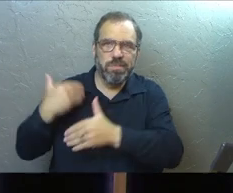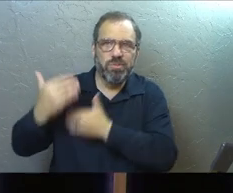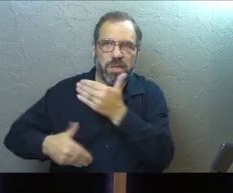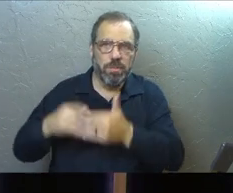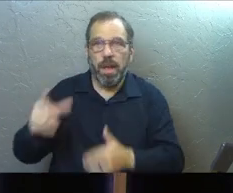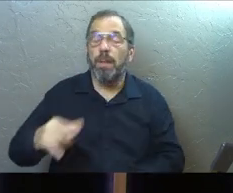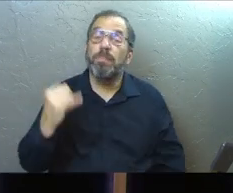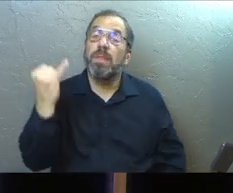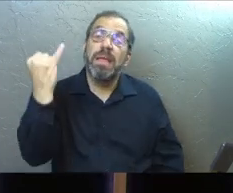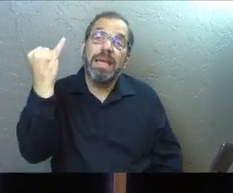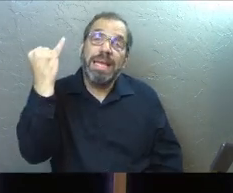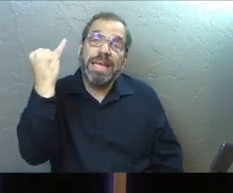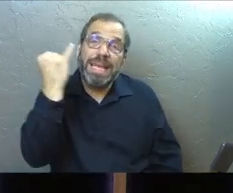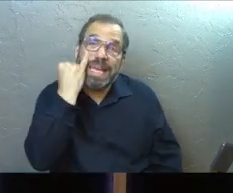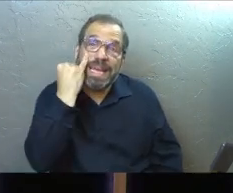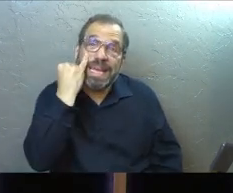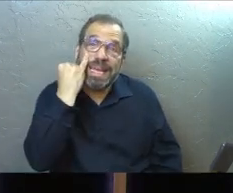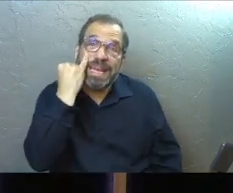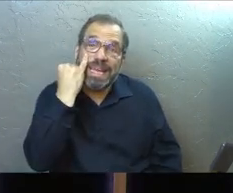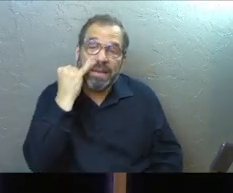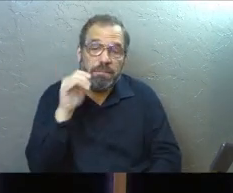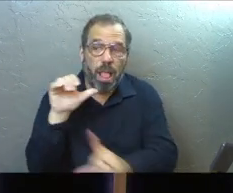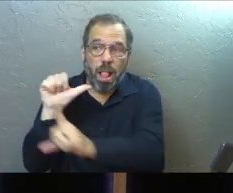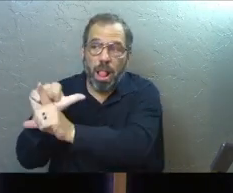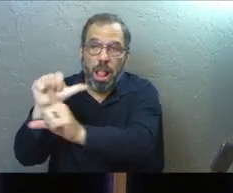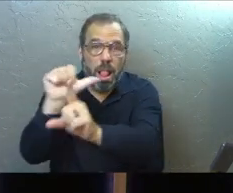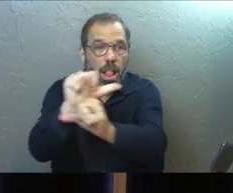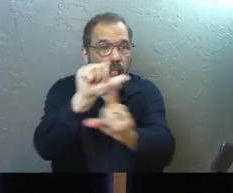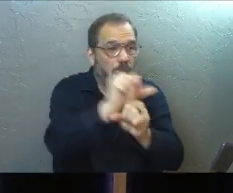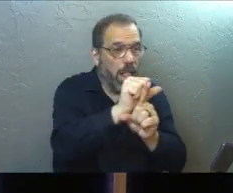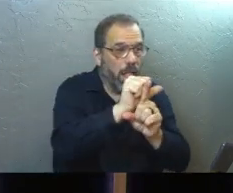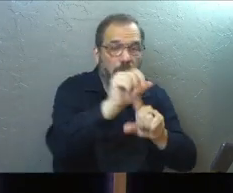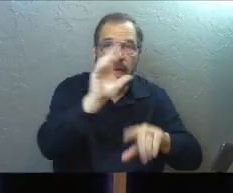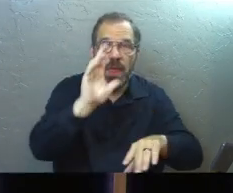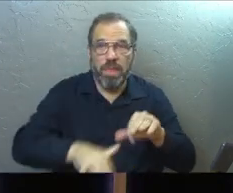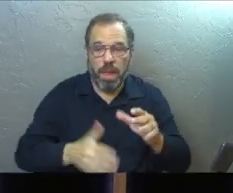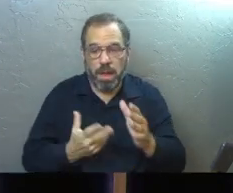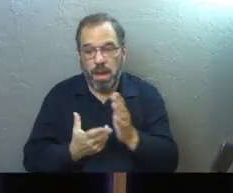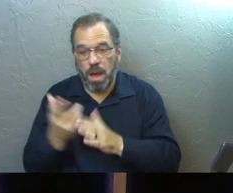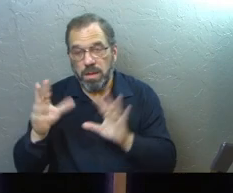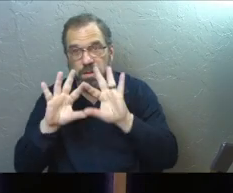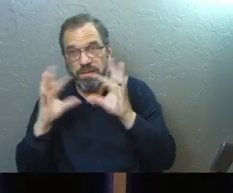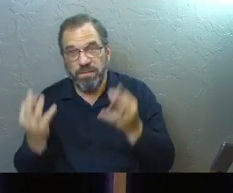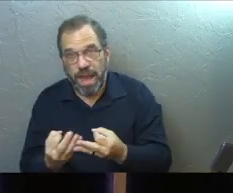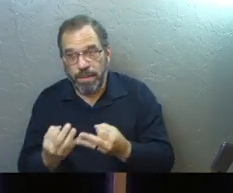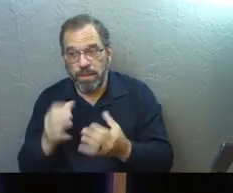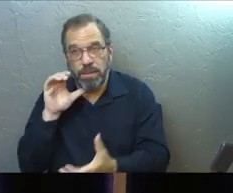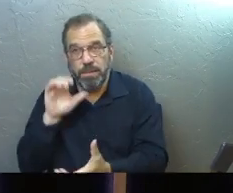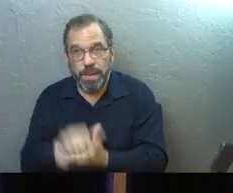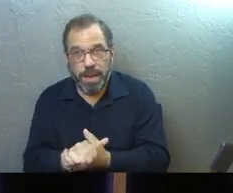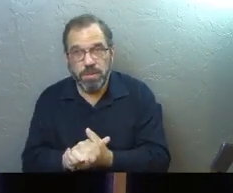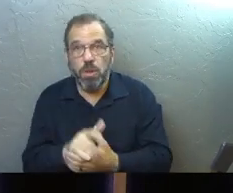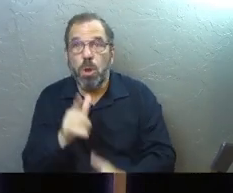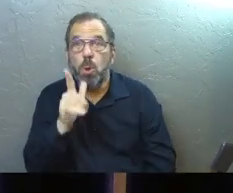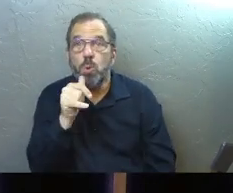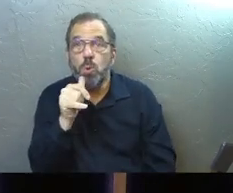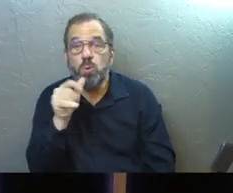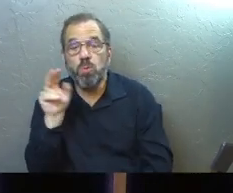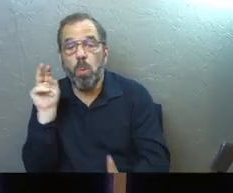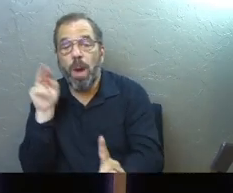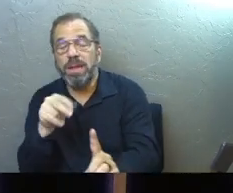If you've brought this life pattern of deception instead of honesty into your family, into your marriage, guess who's